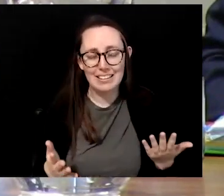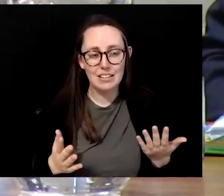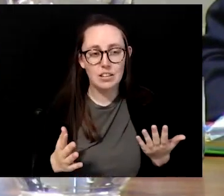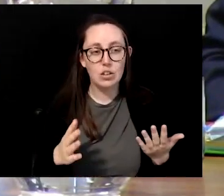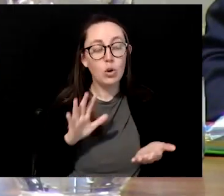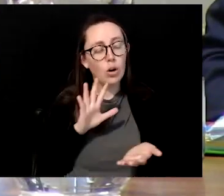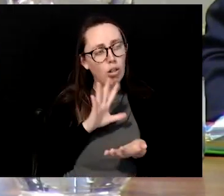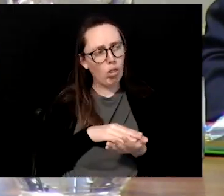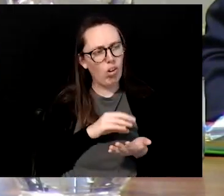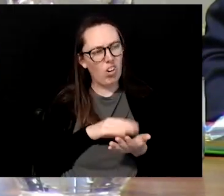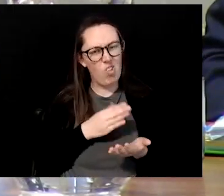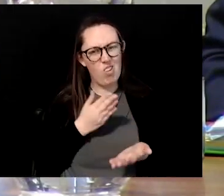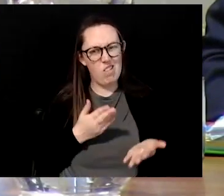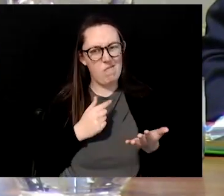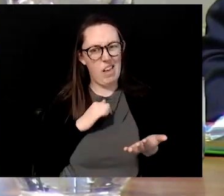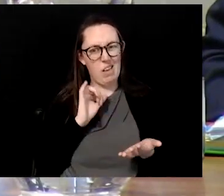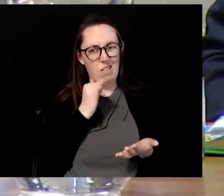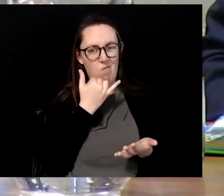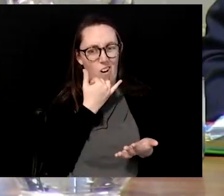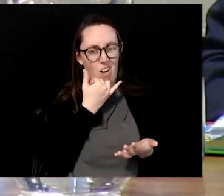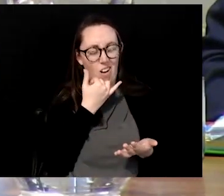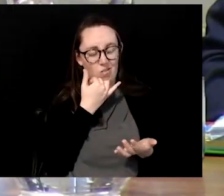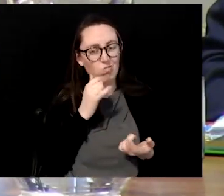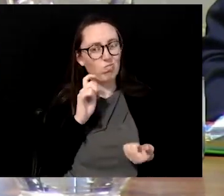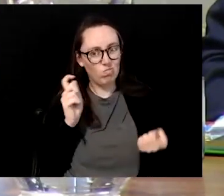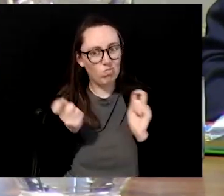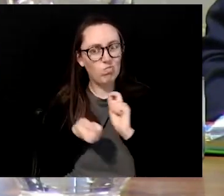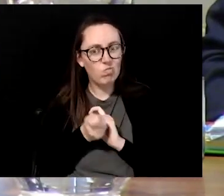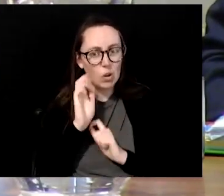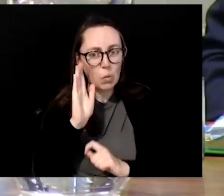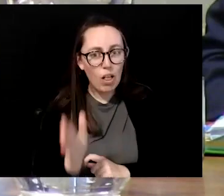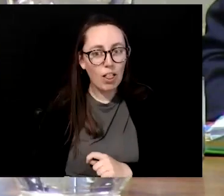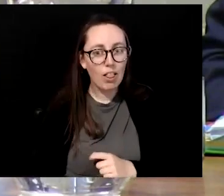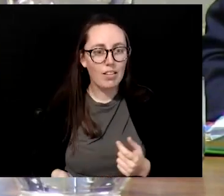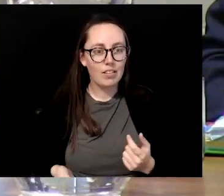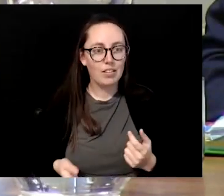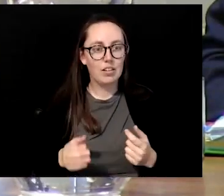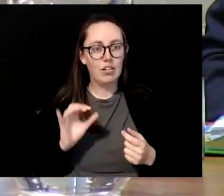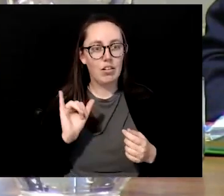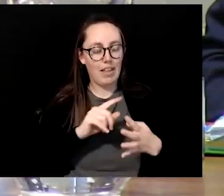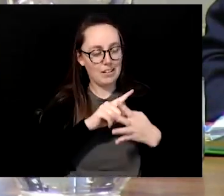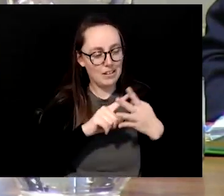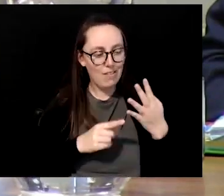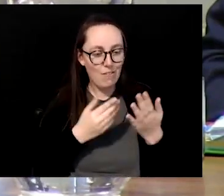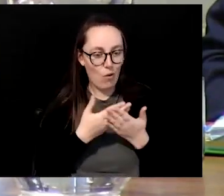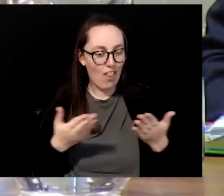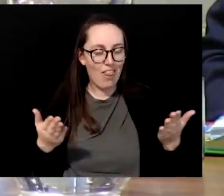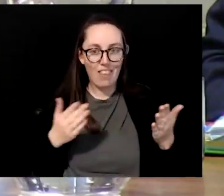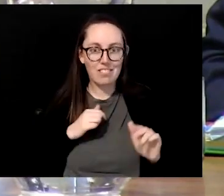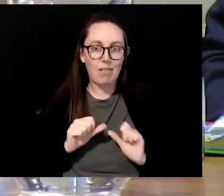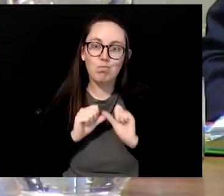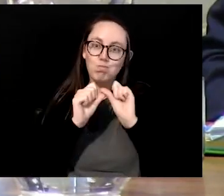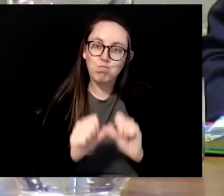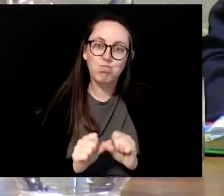you were wrong and to change those are the four things that I've carried with me that have been really important to my service